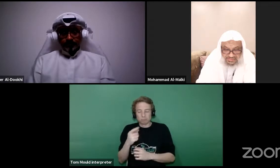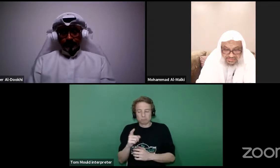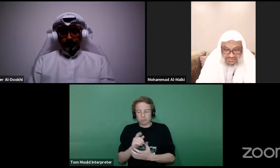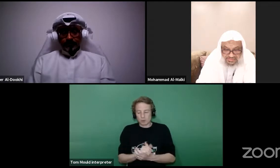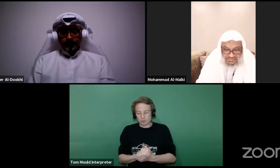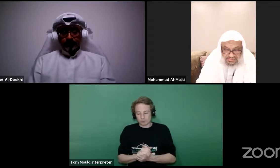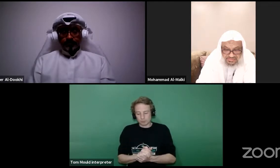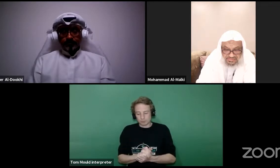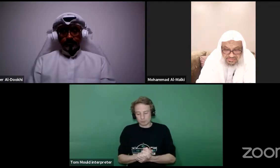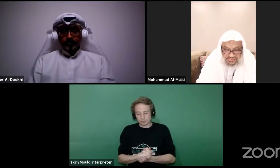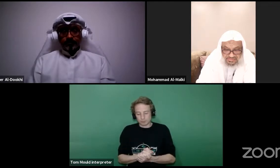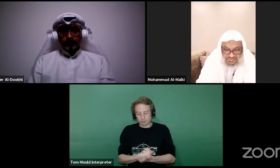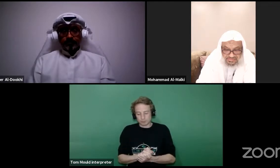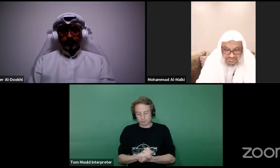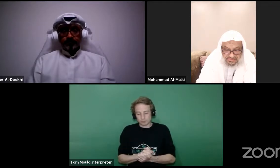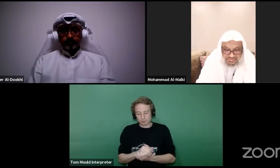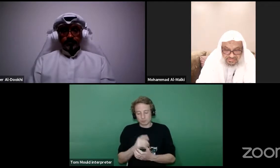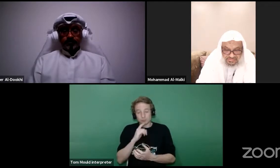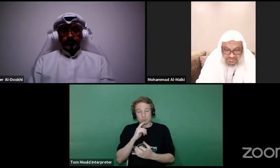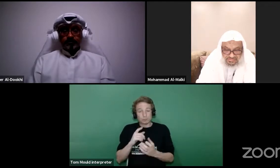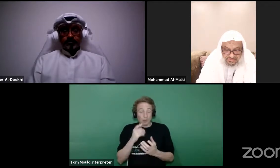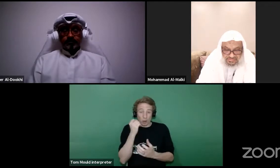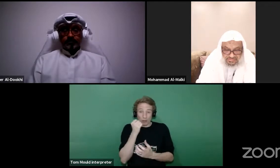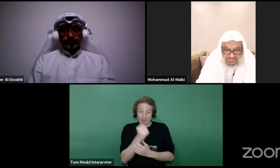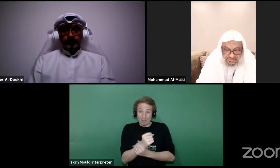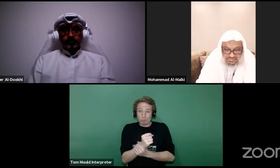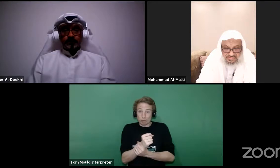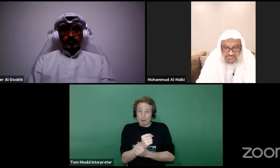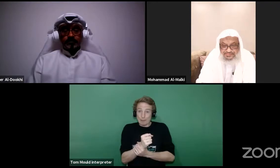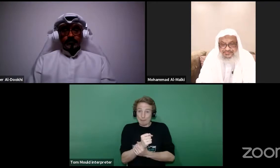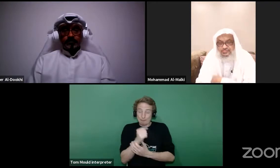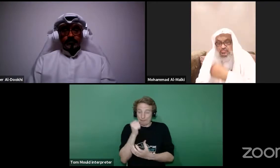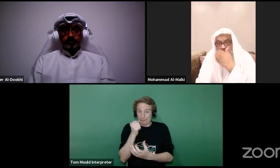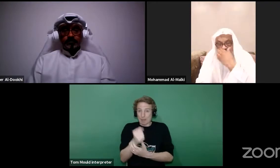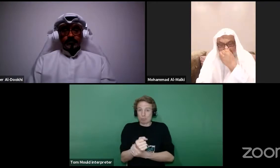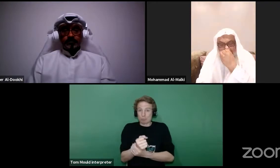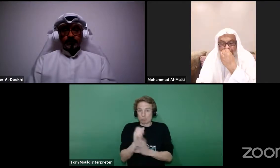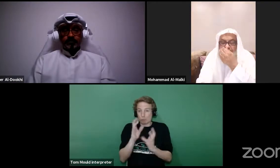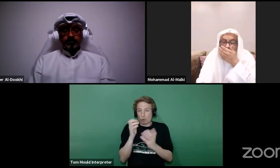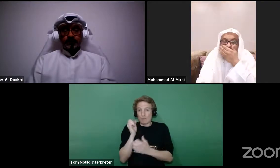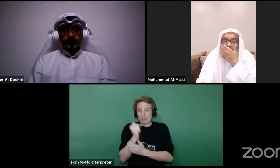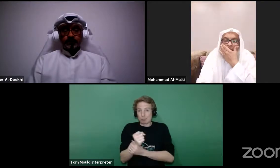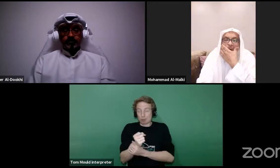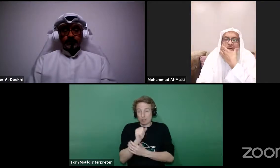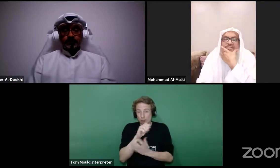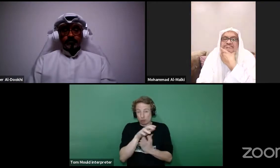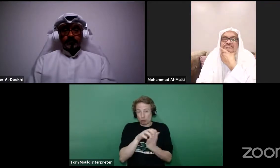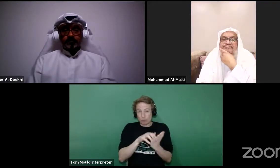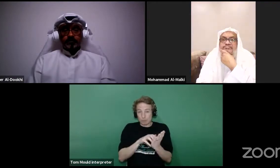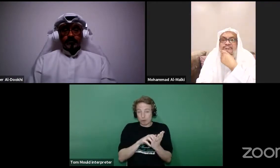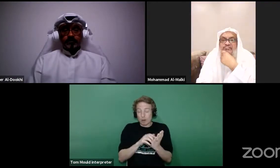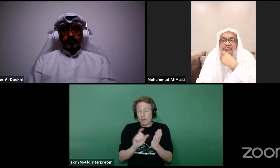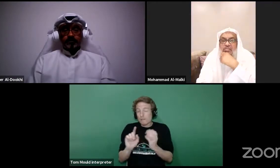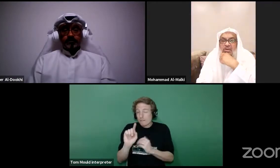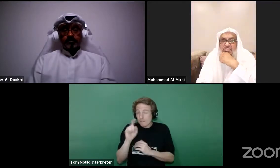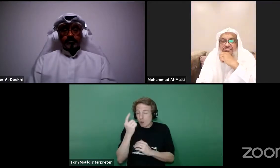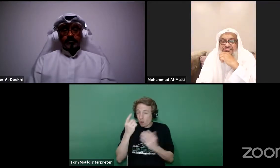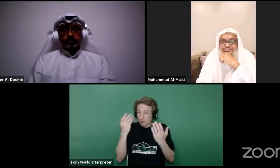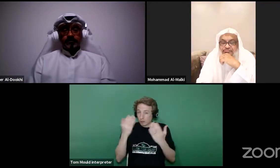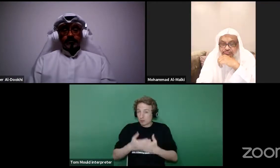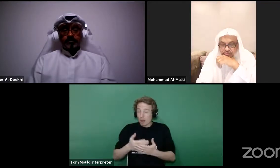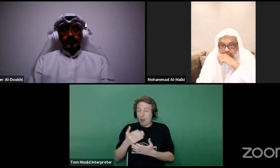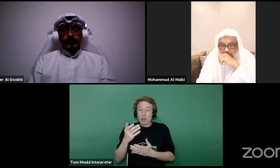the scripture of Abraham was revealed on the first night of Ramadan, and then the Torah was revealed